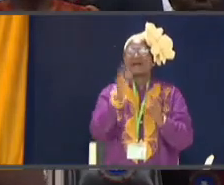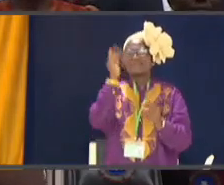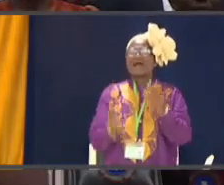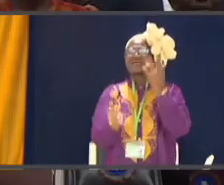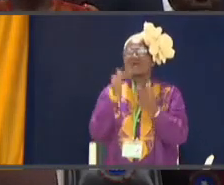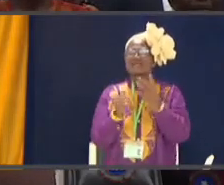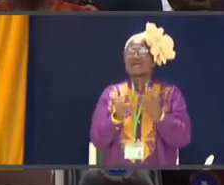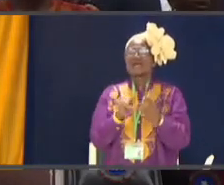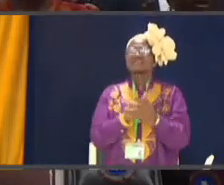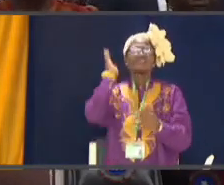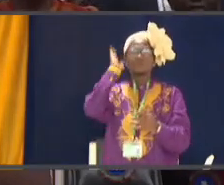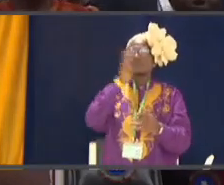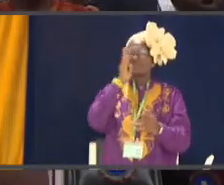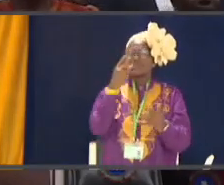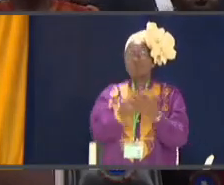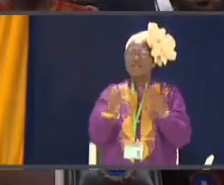adara fun yin o